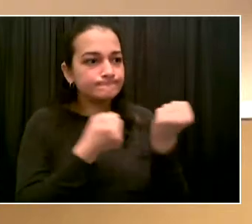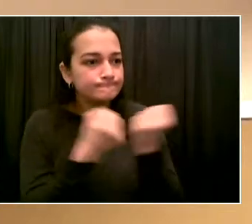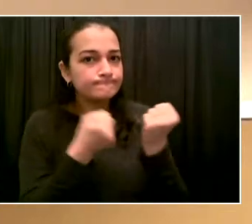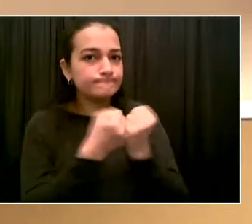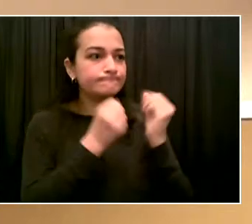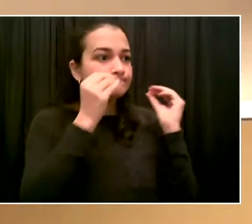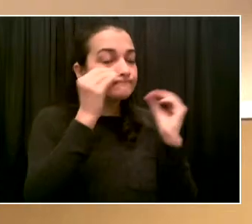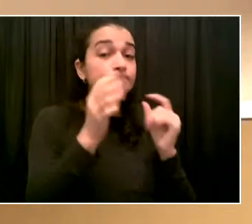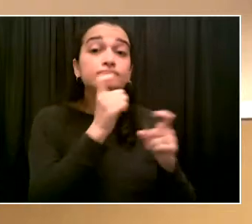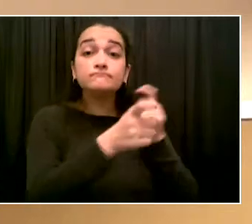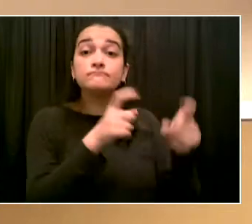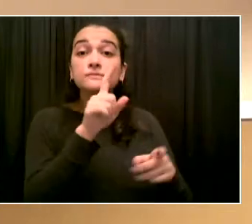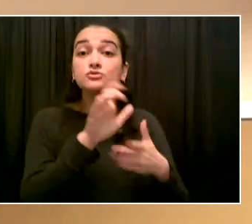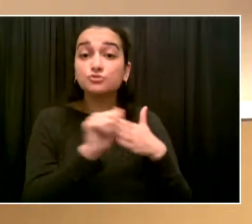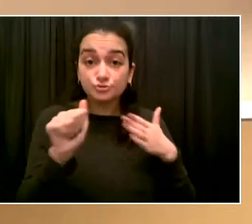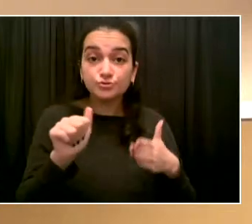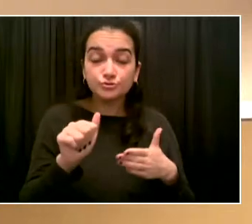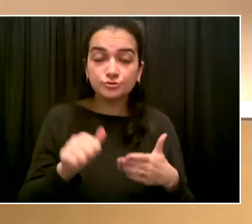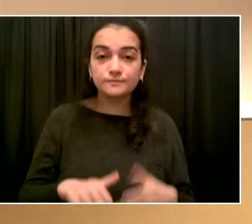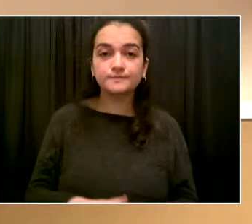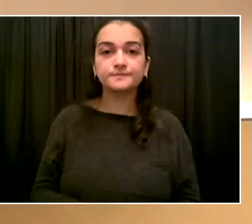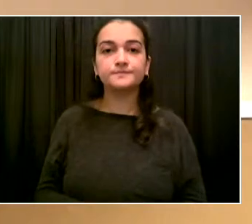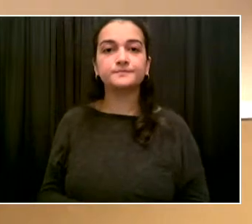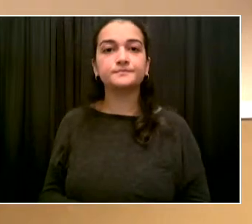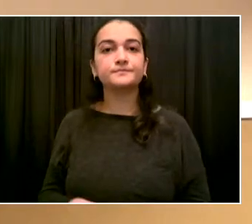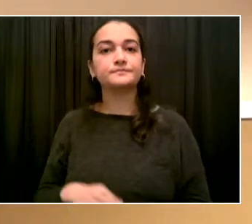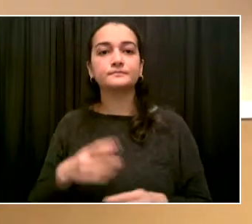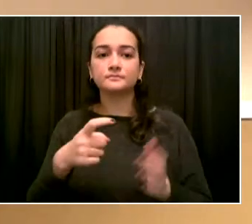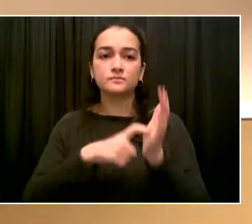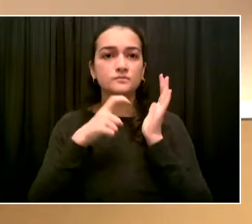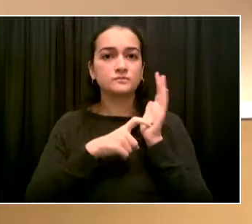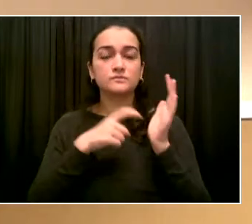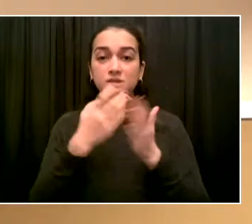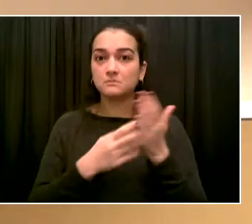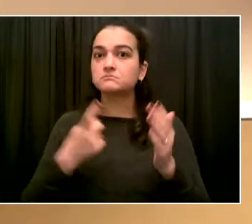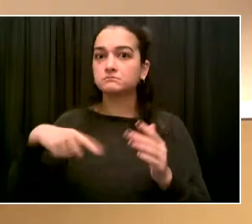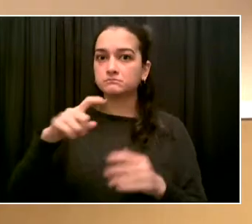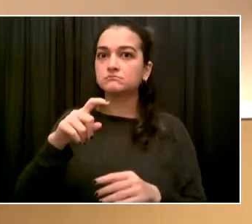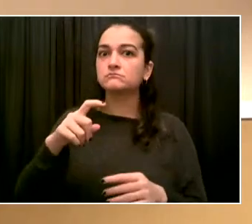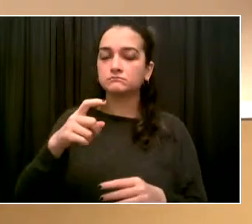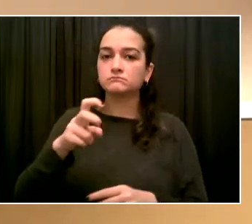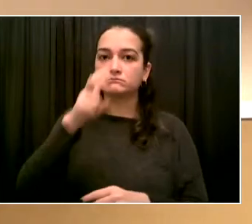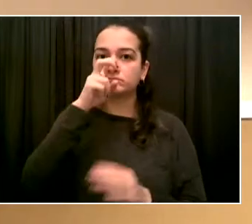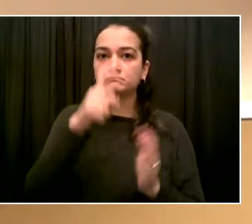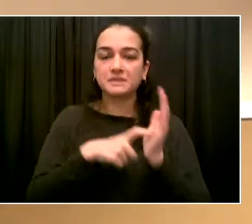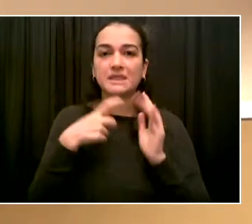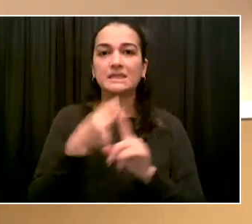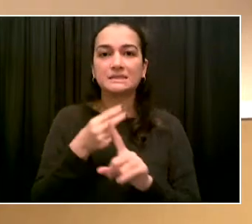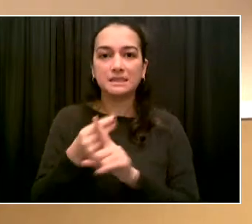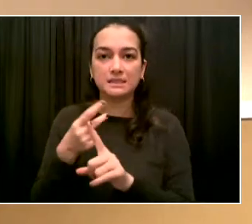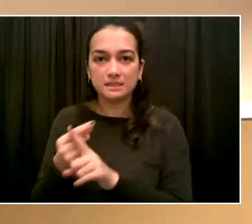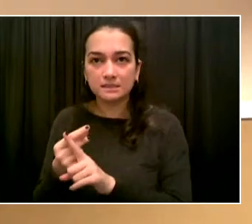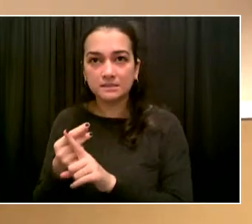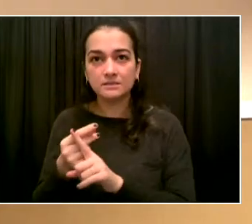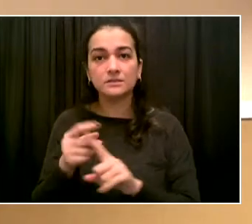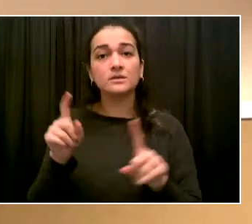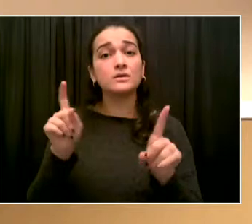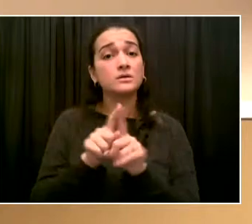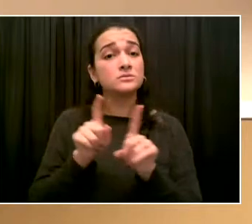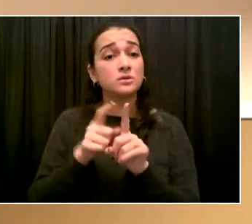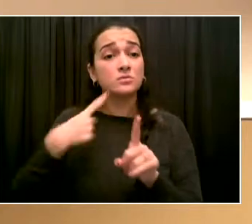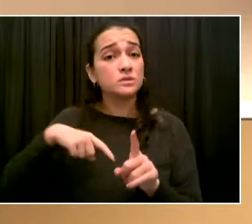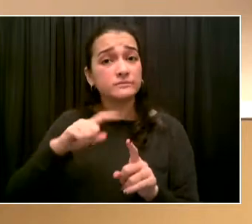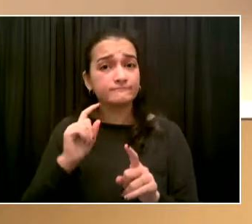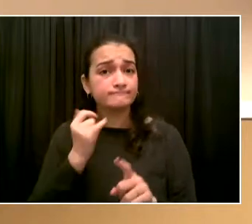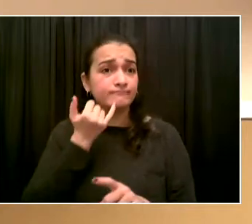laid out, but joining those with all of our efforts around further lowering barriers to access, for example, through our